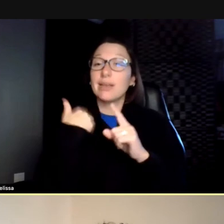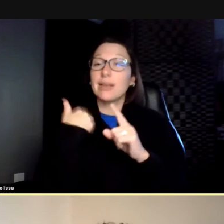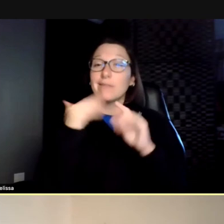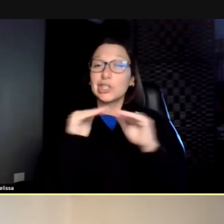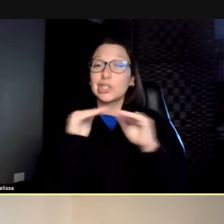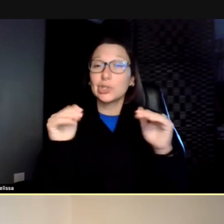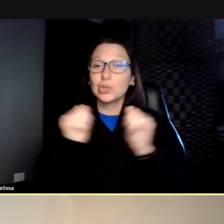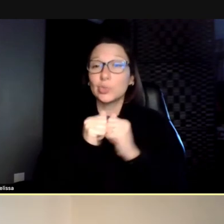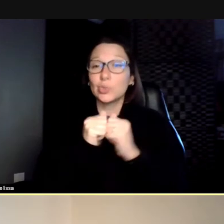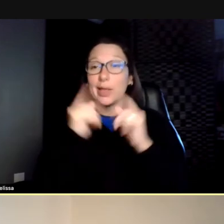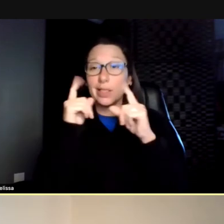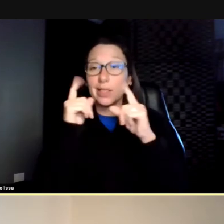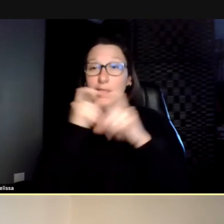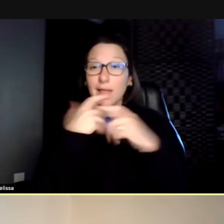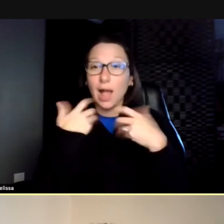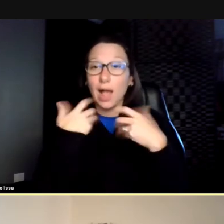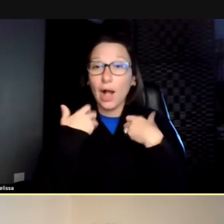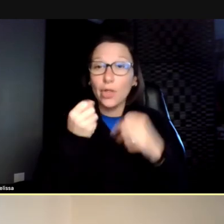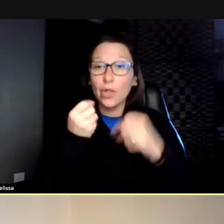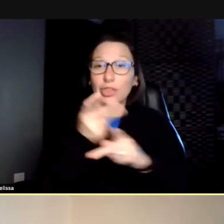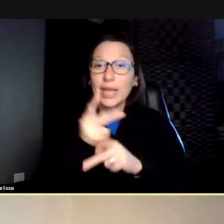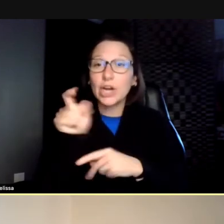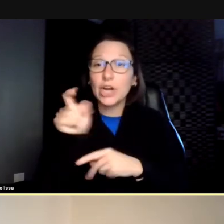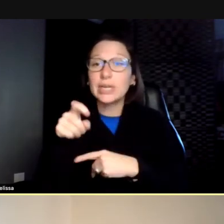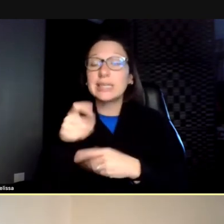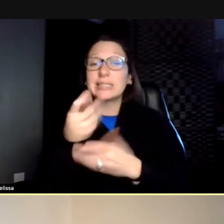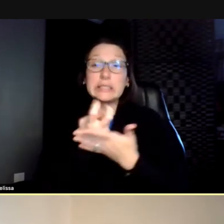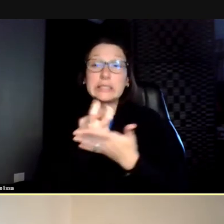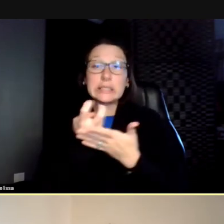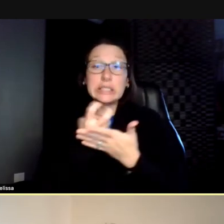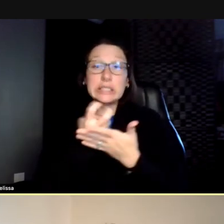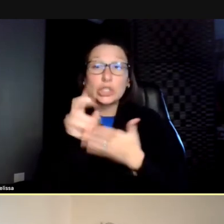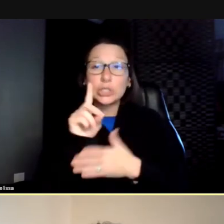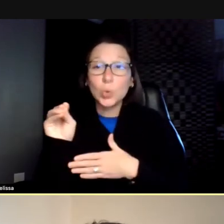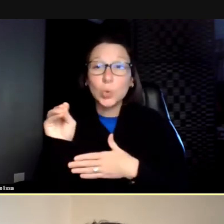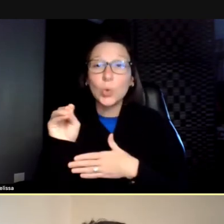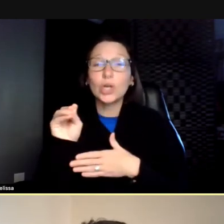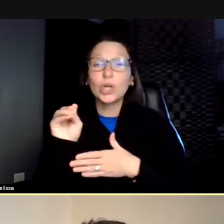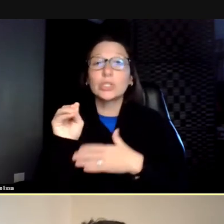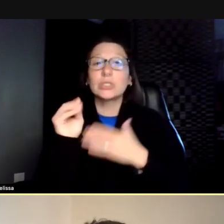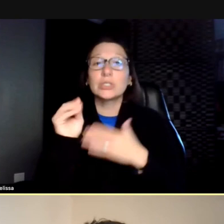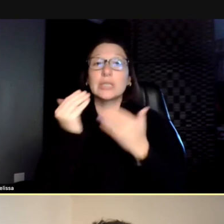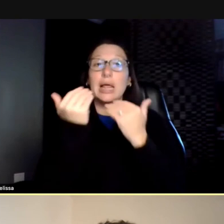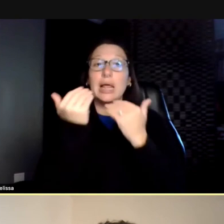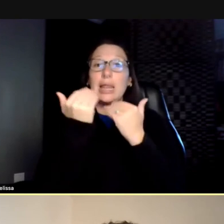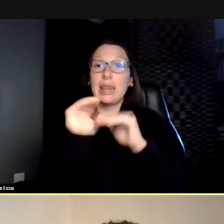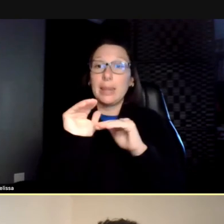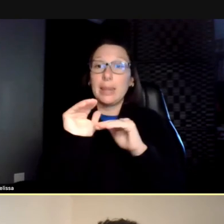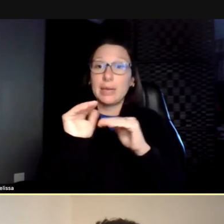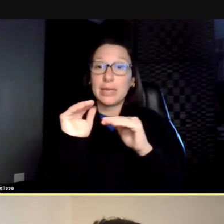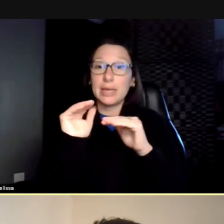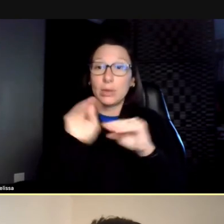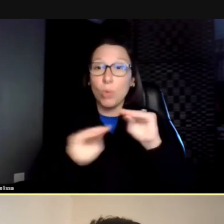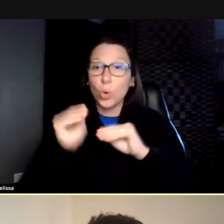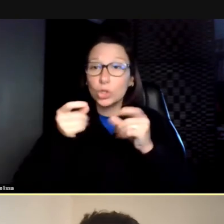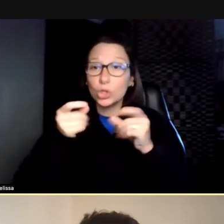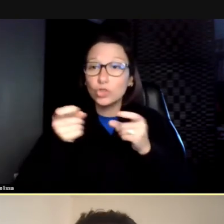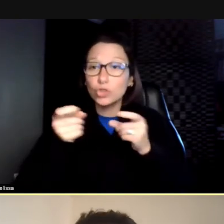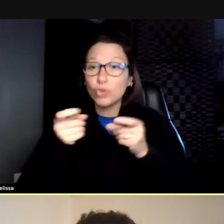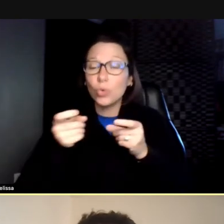needs and, say seizure disorders, limited voluntary motor control, and so